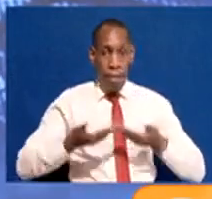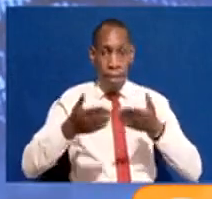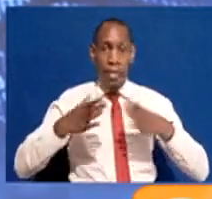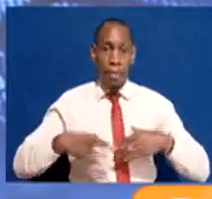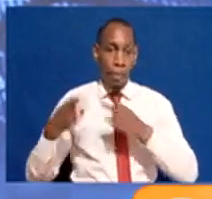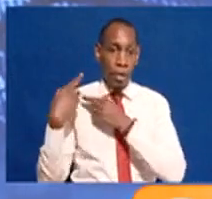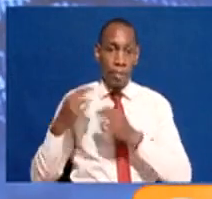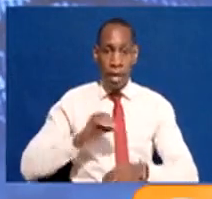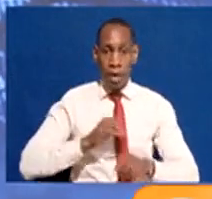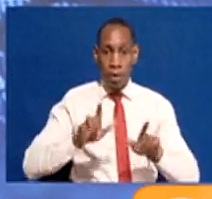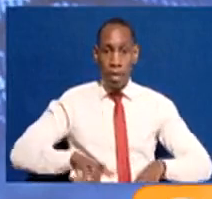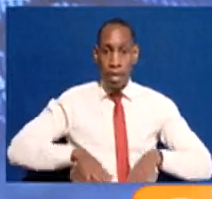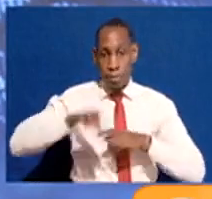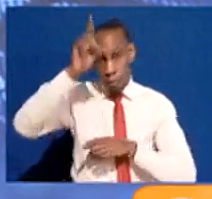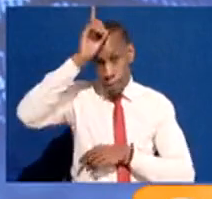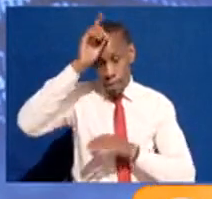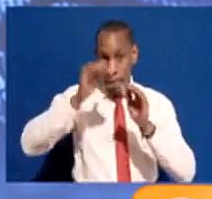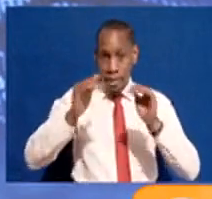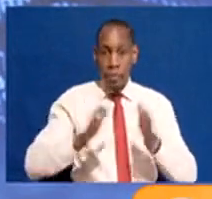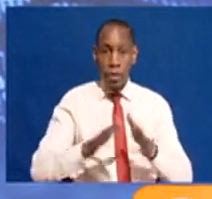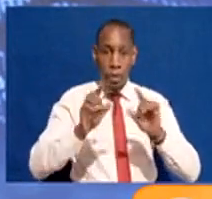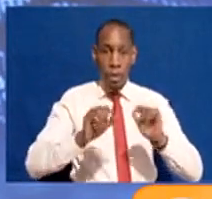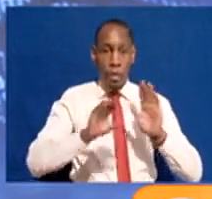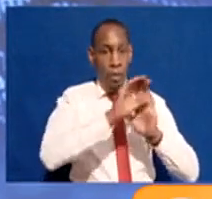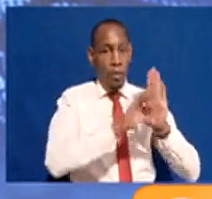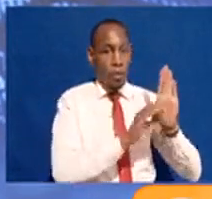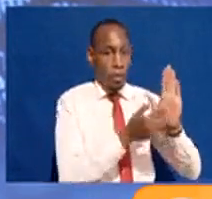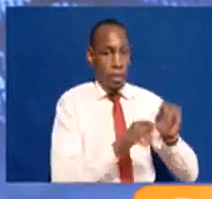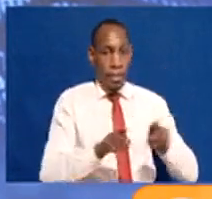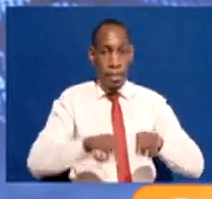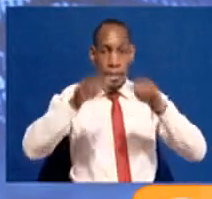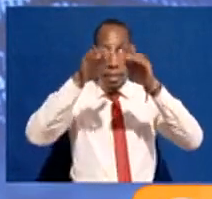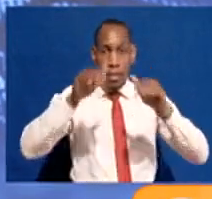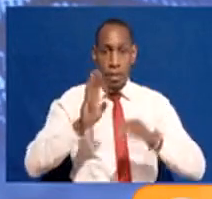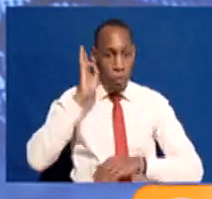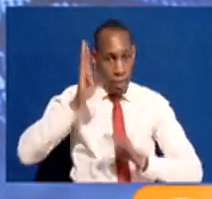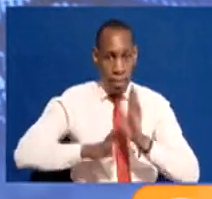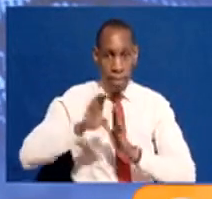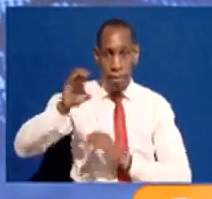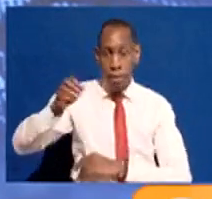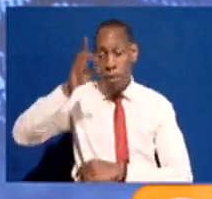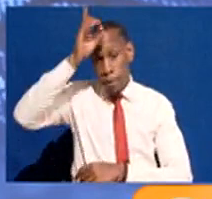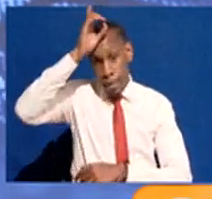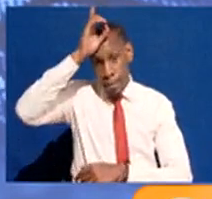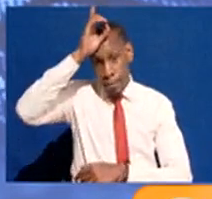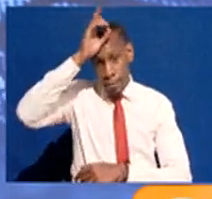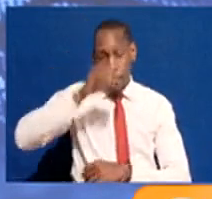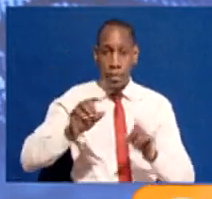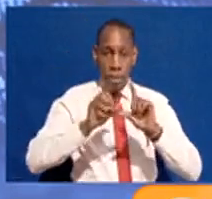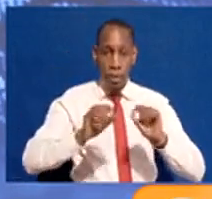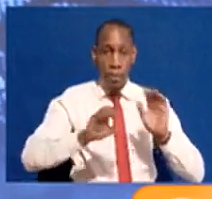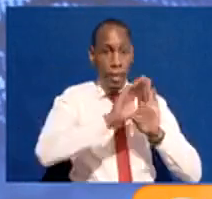mandate over their own lives at the grassroots, they said. Devolution will develop the counties and mashinani, they